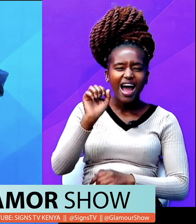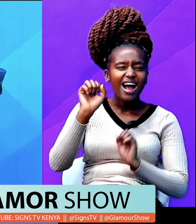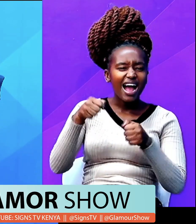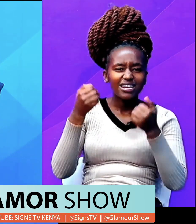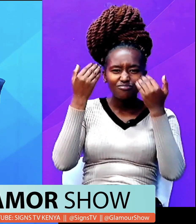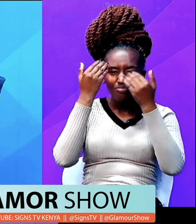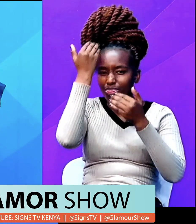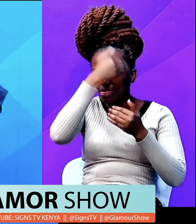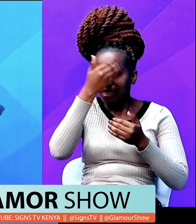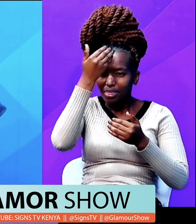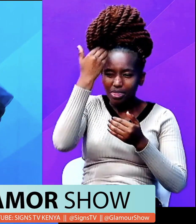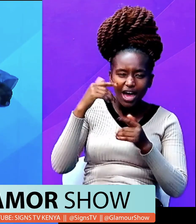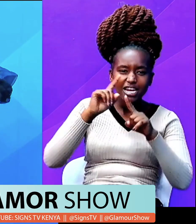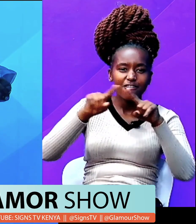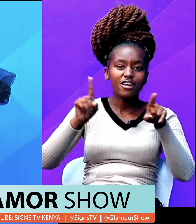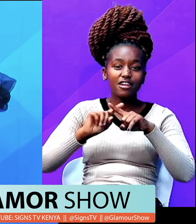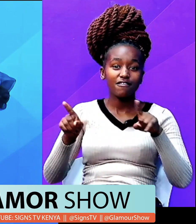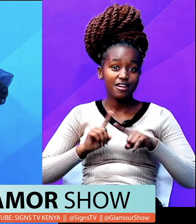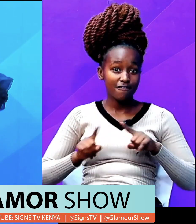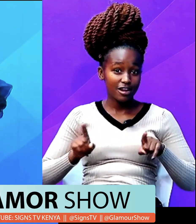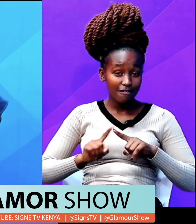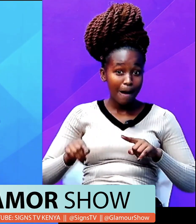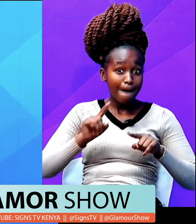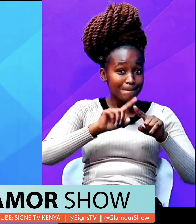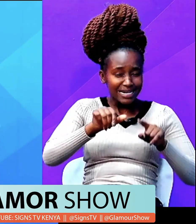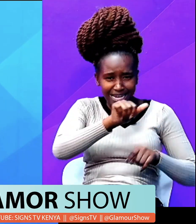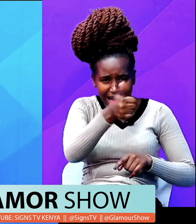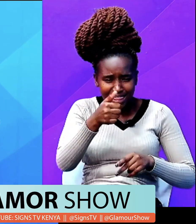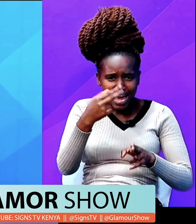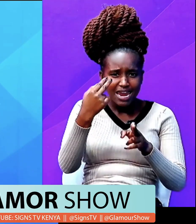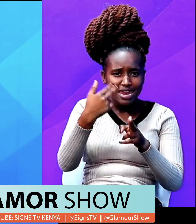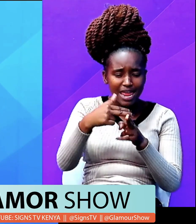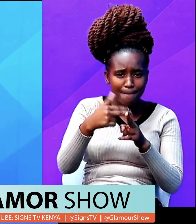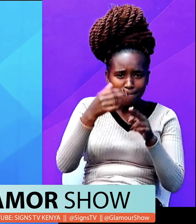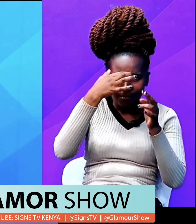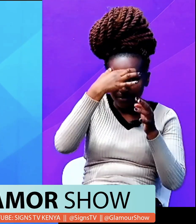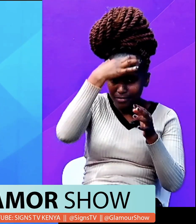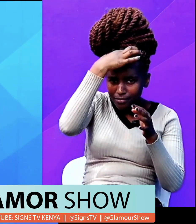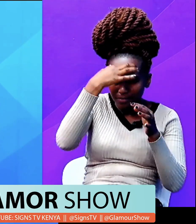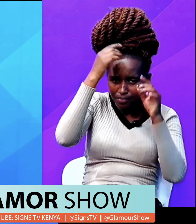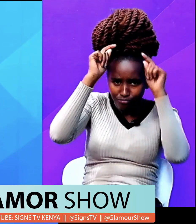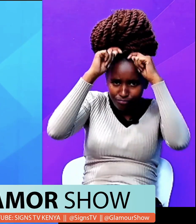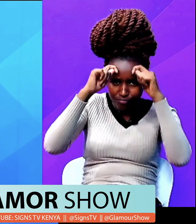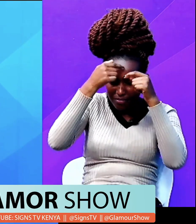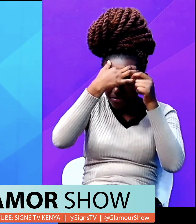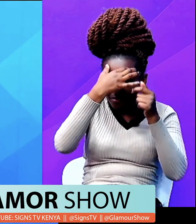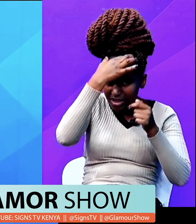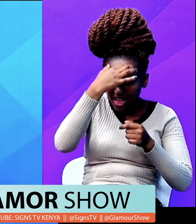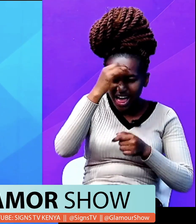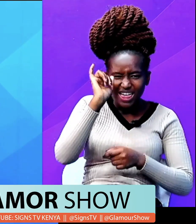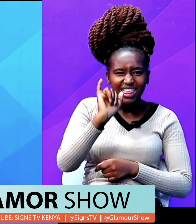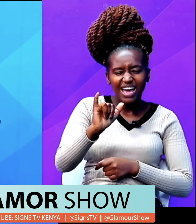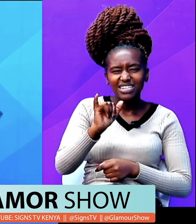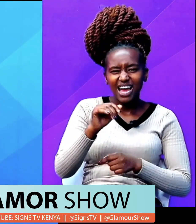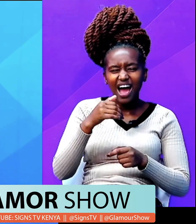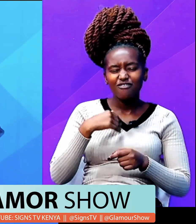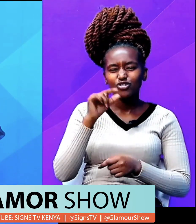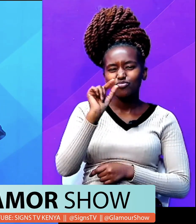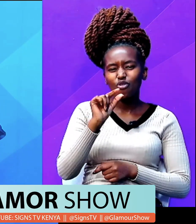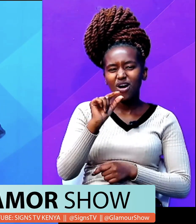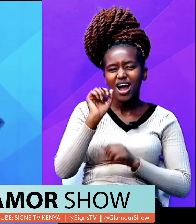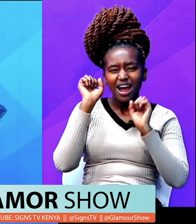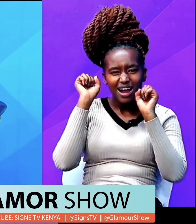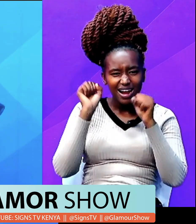is just the one with like a small lace, but the frontal is the one from ear to ear. That's called a